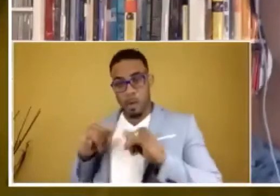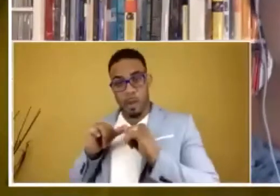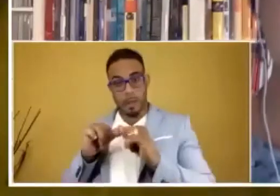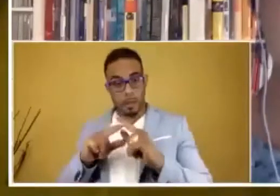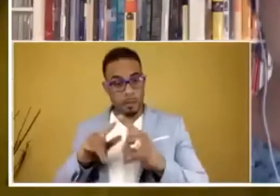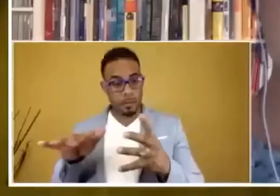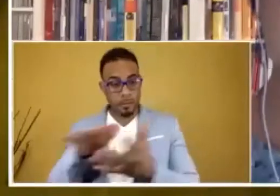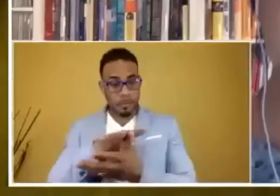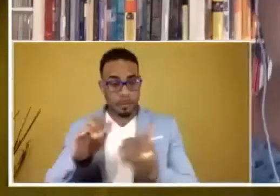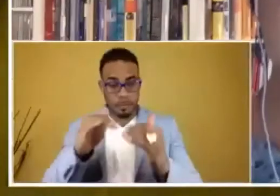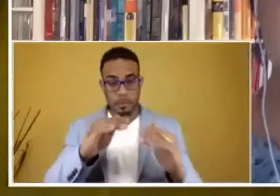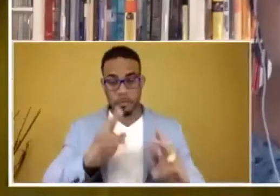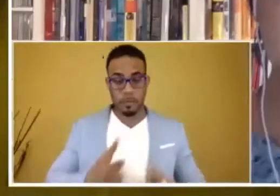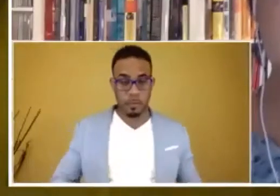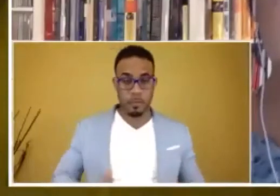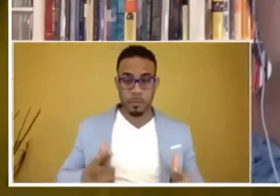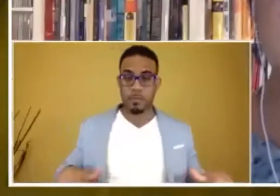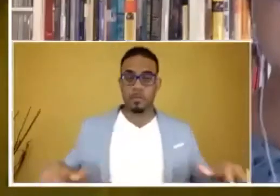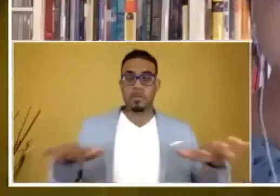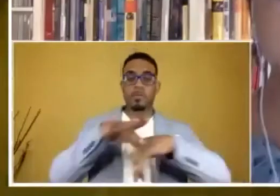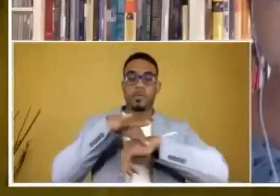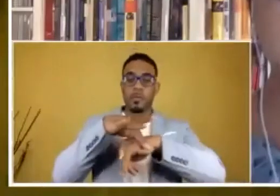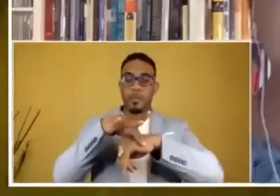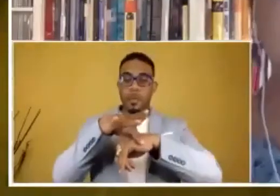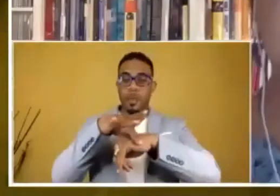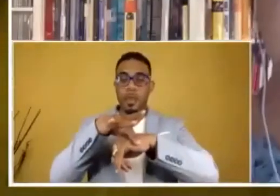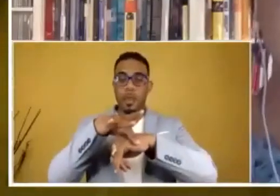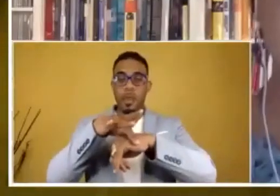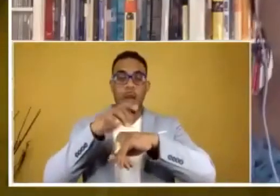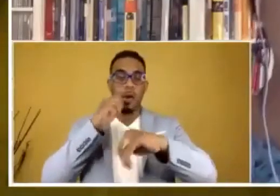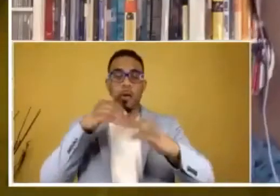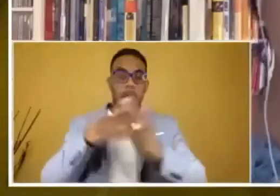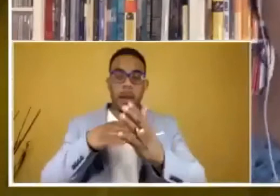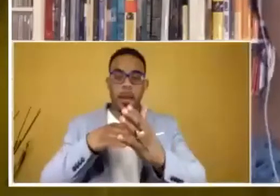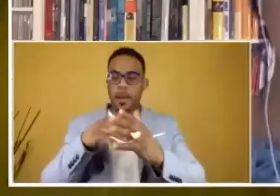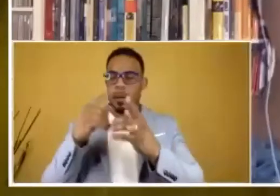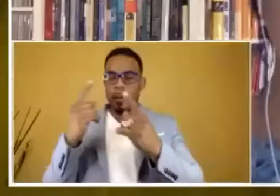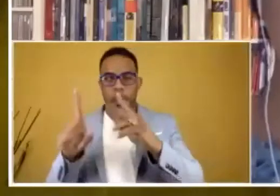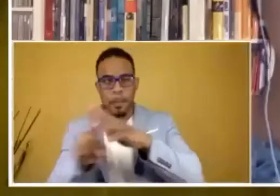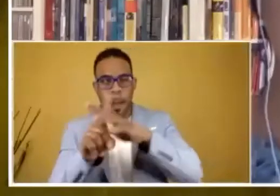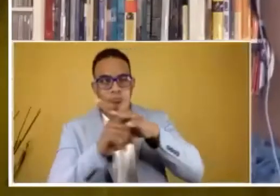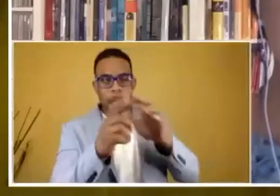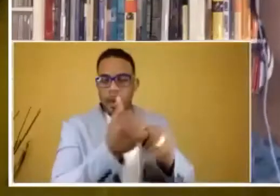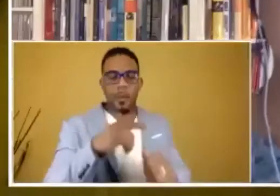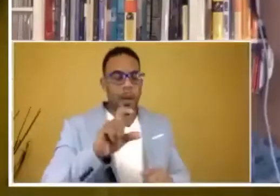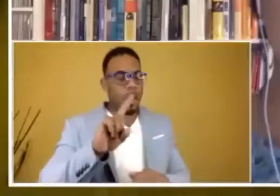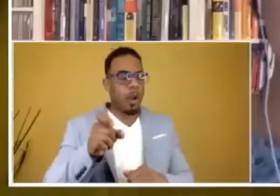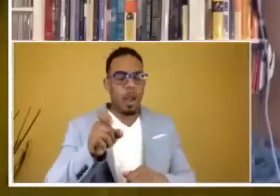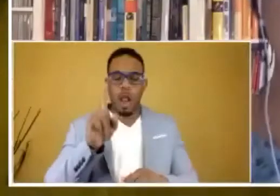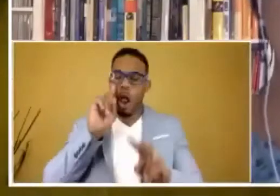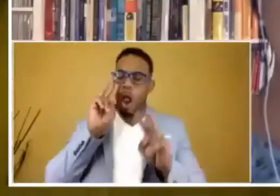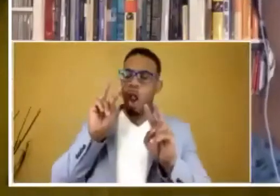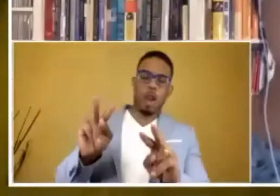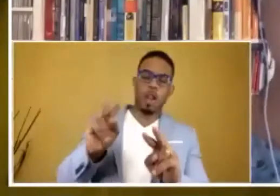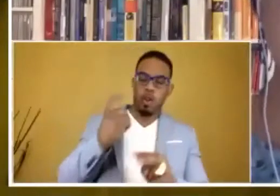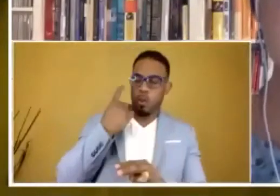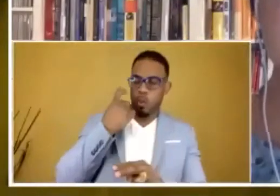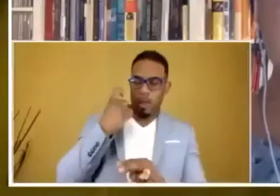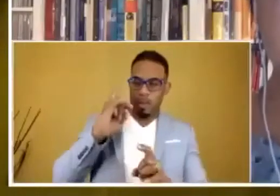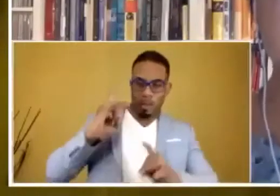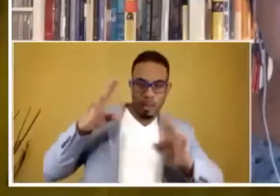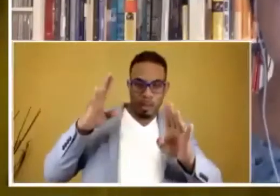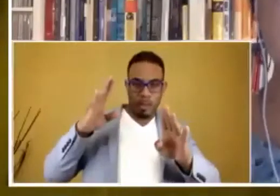decimate human life across the planet, and racism is palpable everywhere. We need only look at the recent horrific